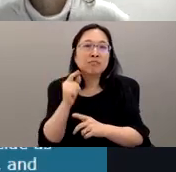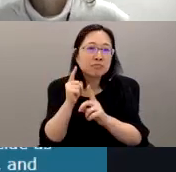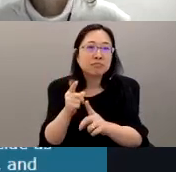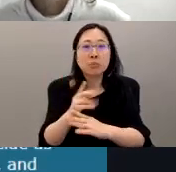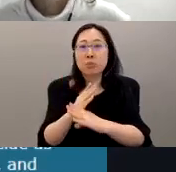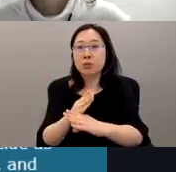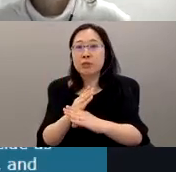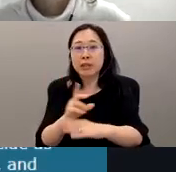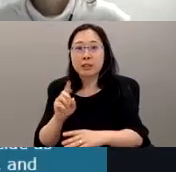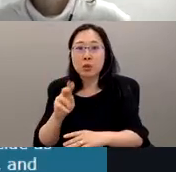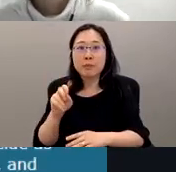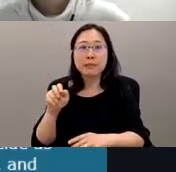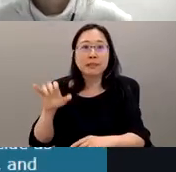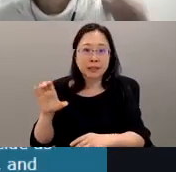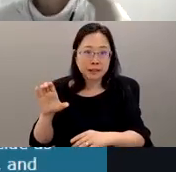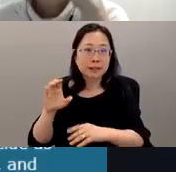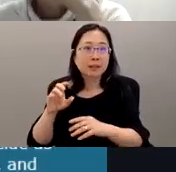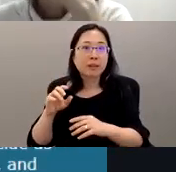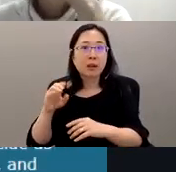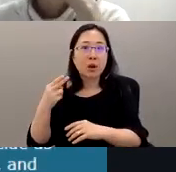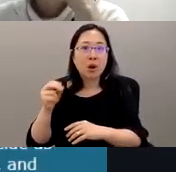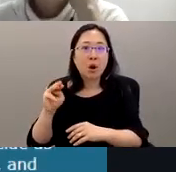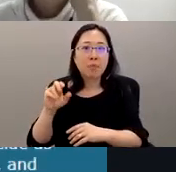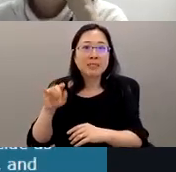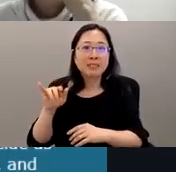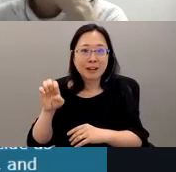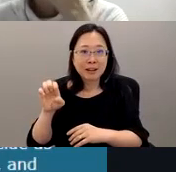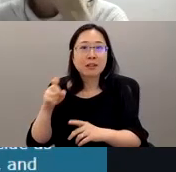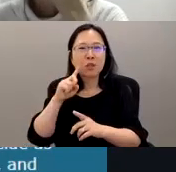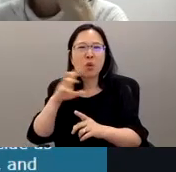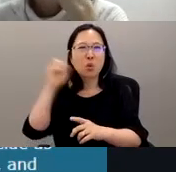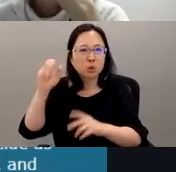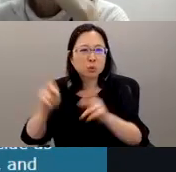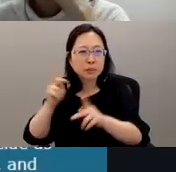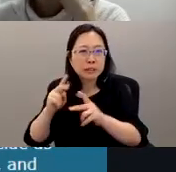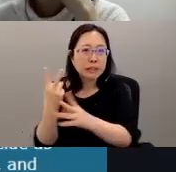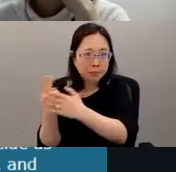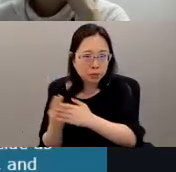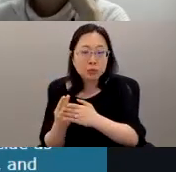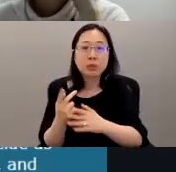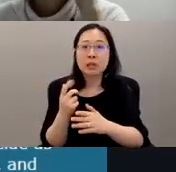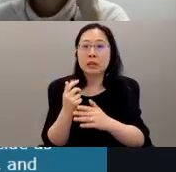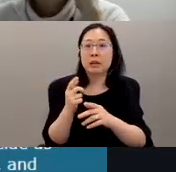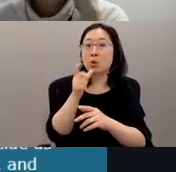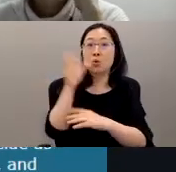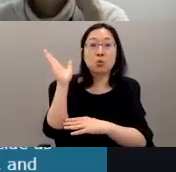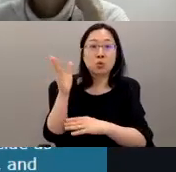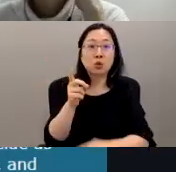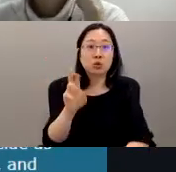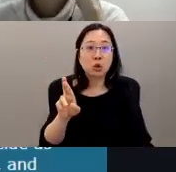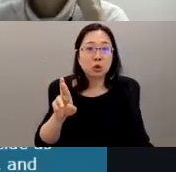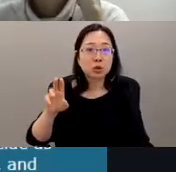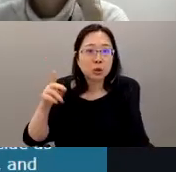couples, lessons learned from tragedies, and that will be Dr. Peter Yaffe along with